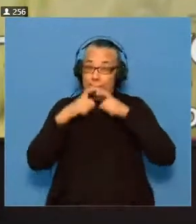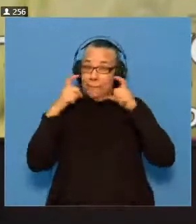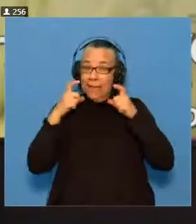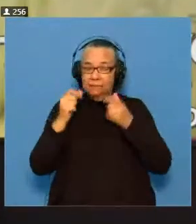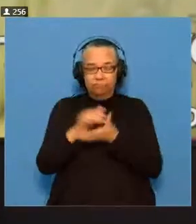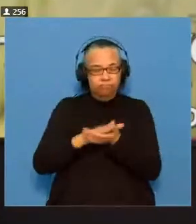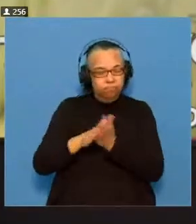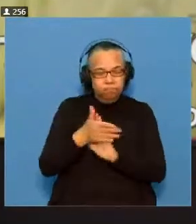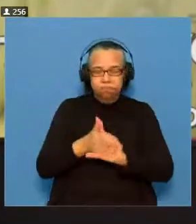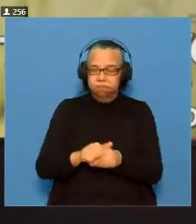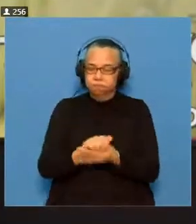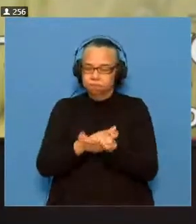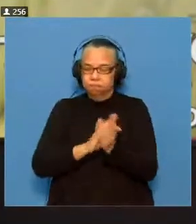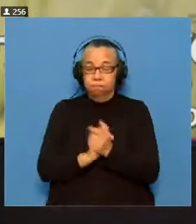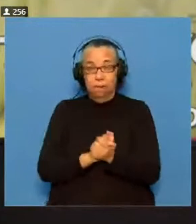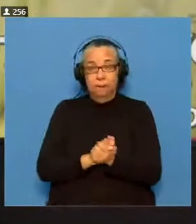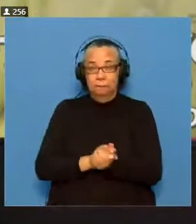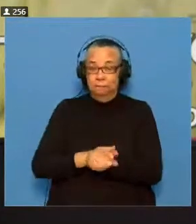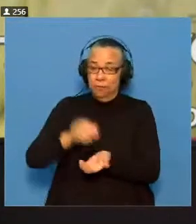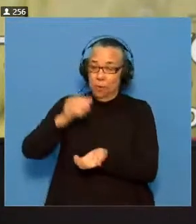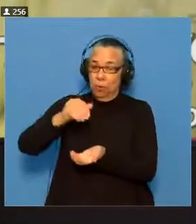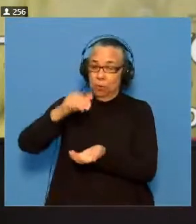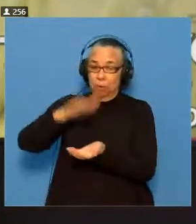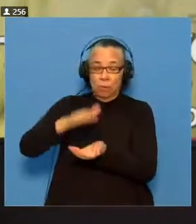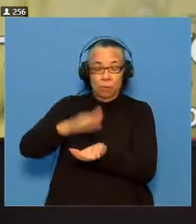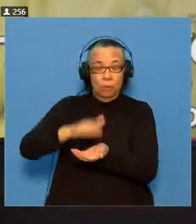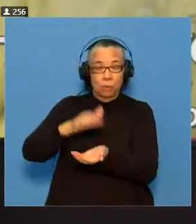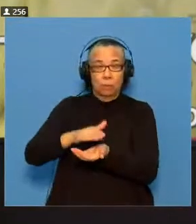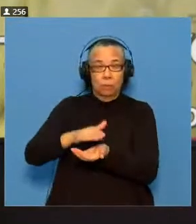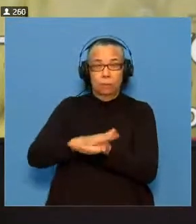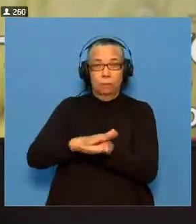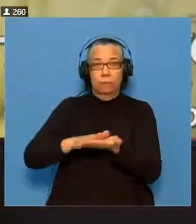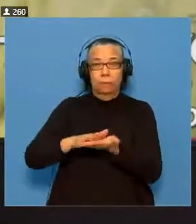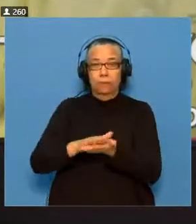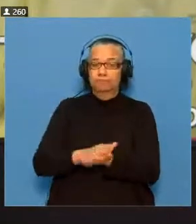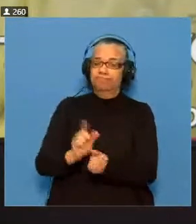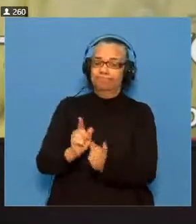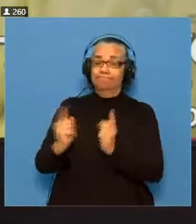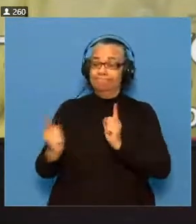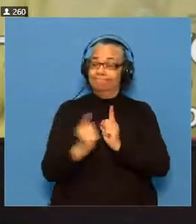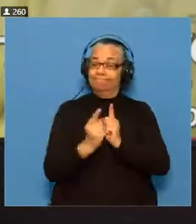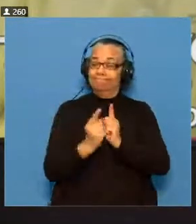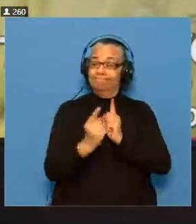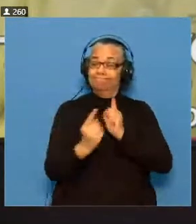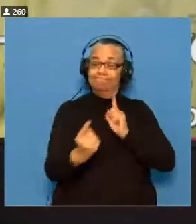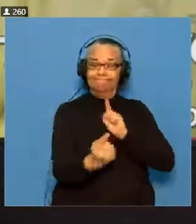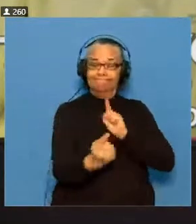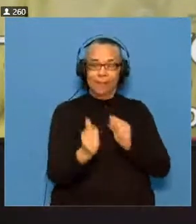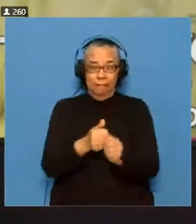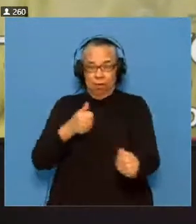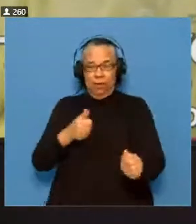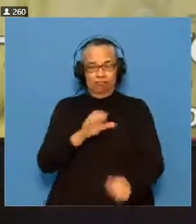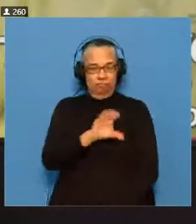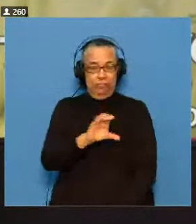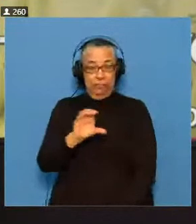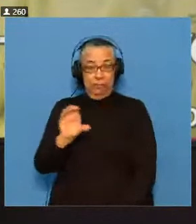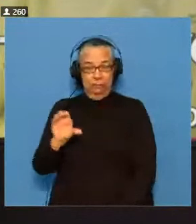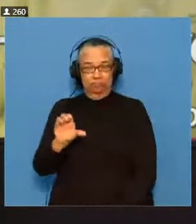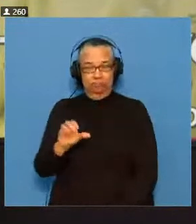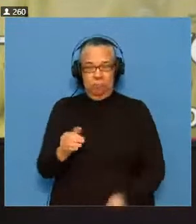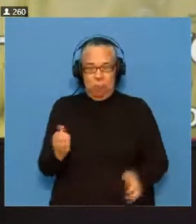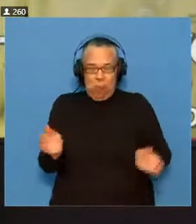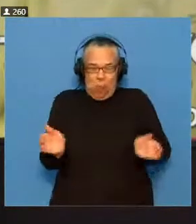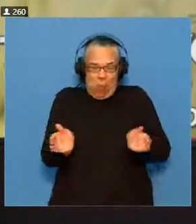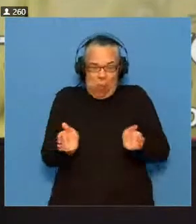use hand sanitizers, practice physical distancing, and avoid the 3 C's. Closed spaces with poor